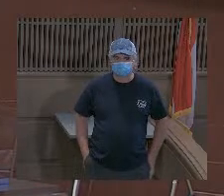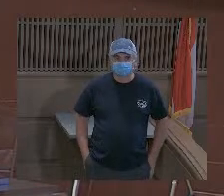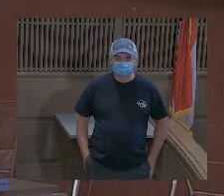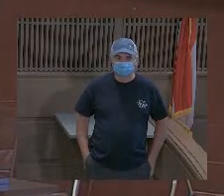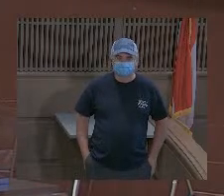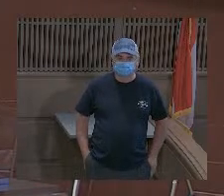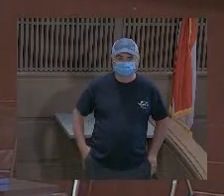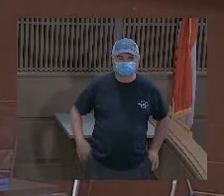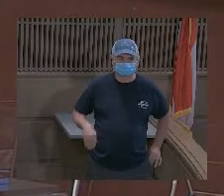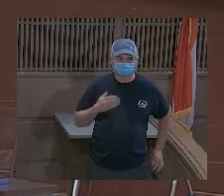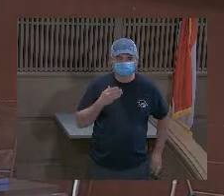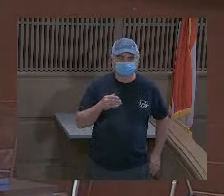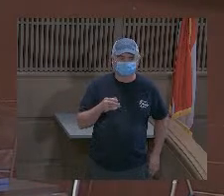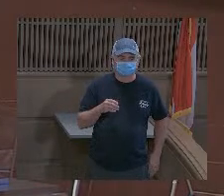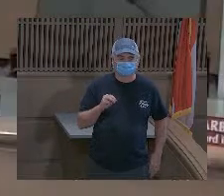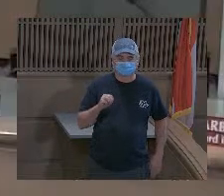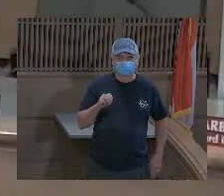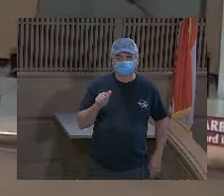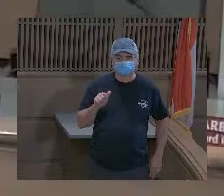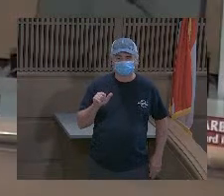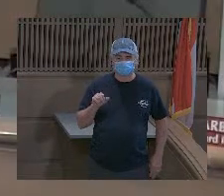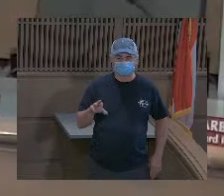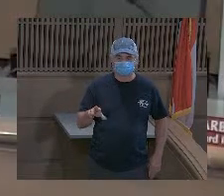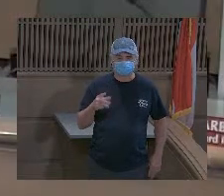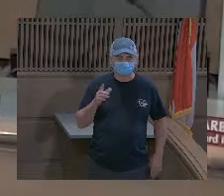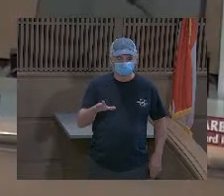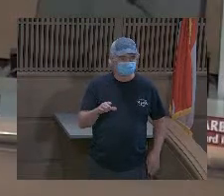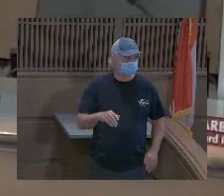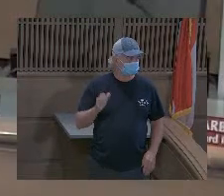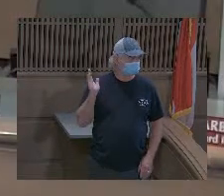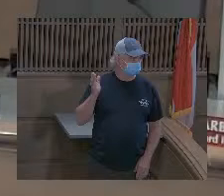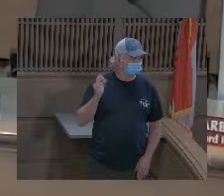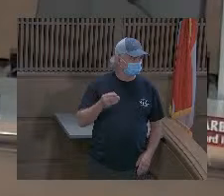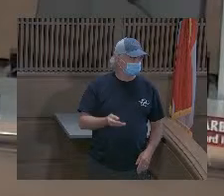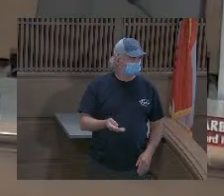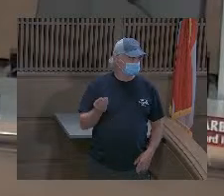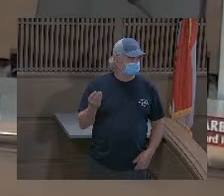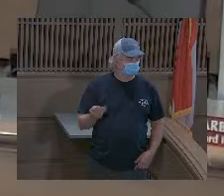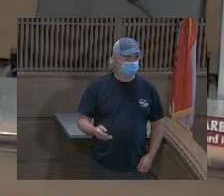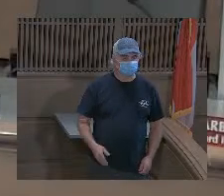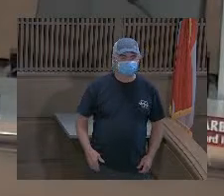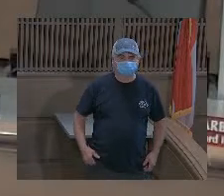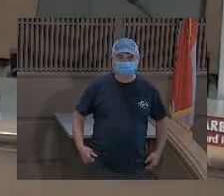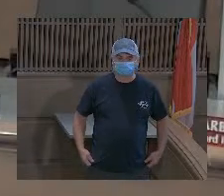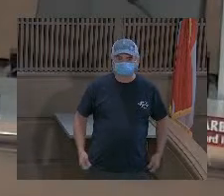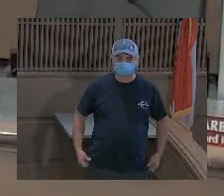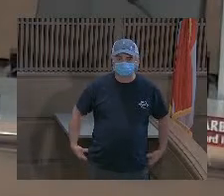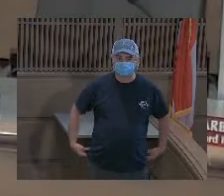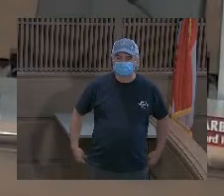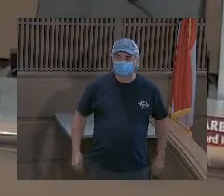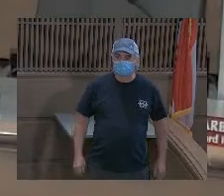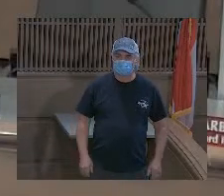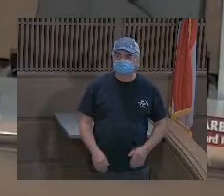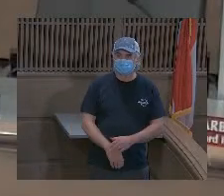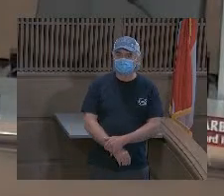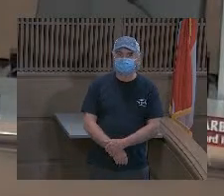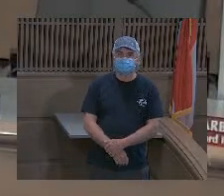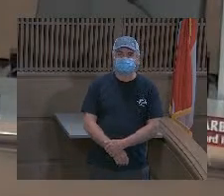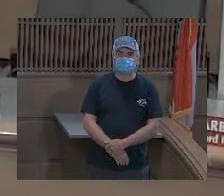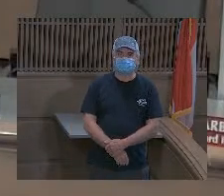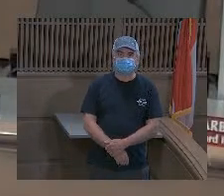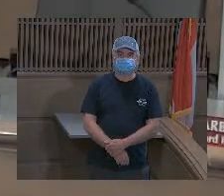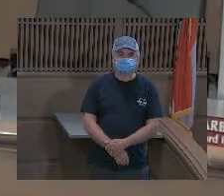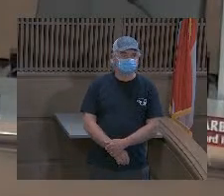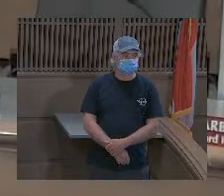Thank you, Mr. Mayor. Very informative presentation this morning. Very well received and very well